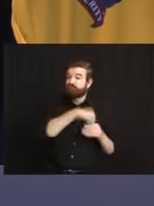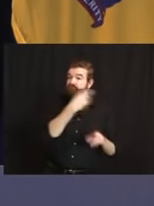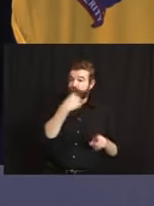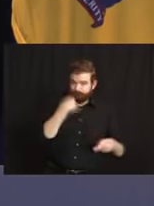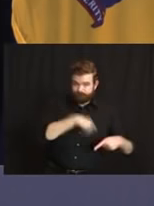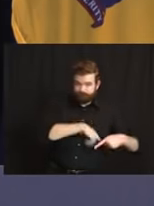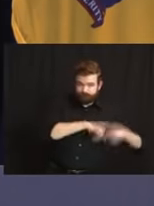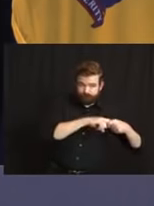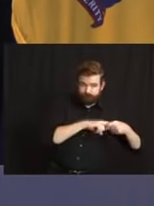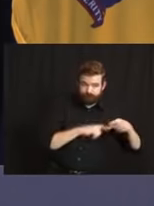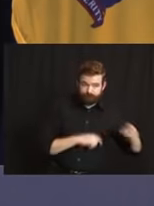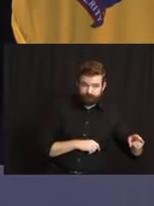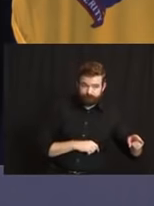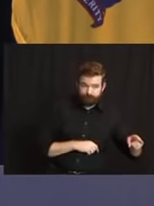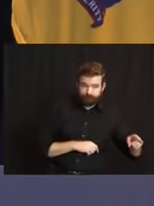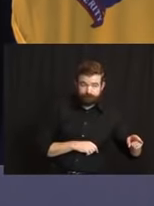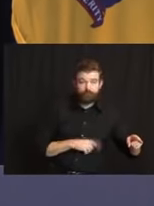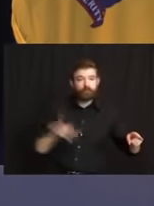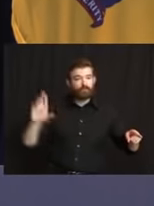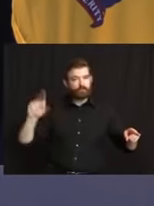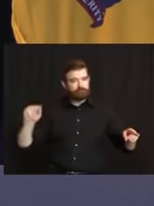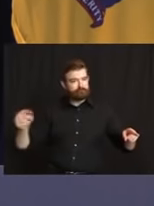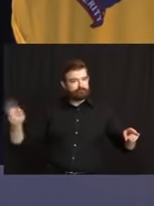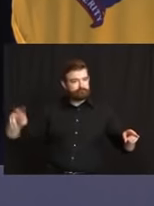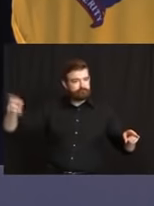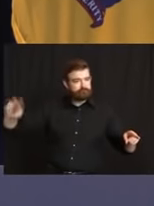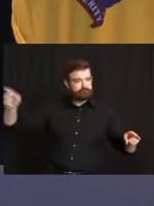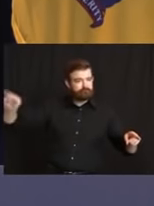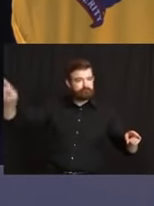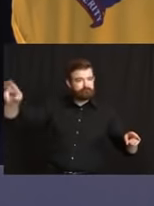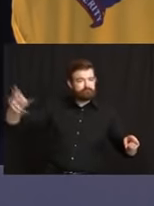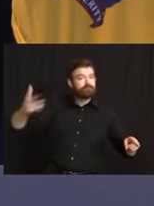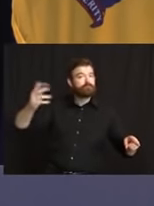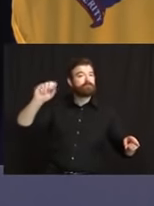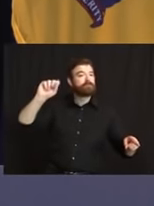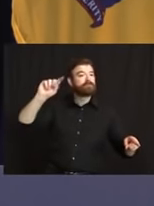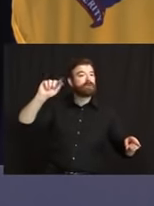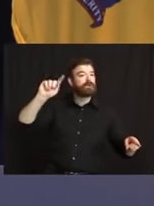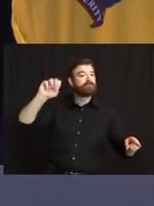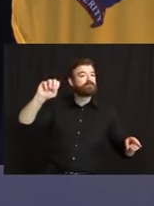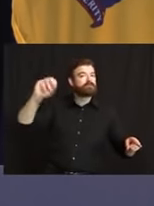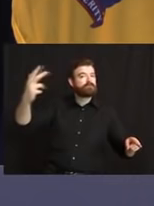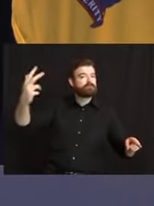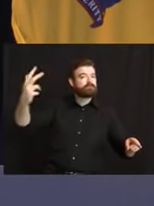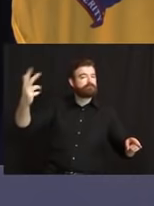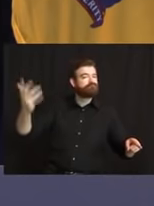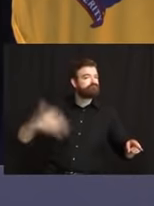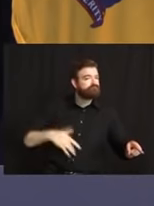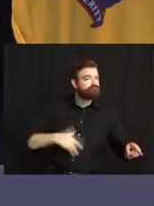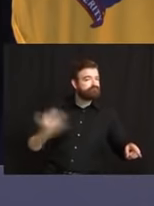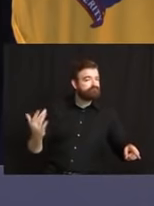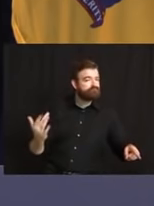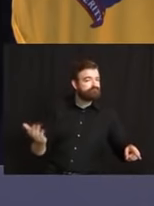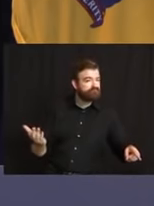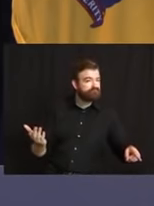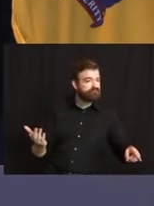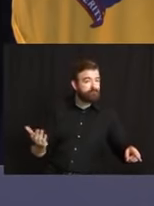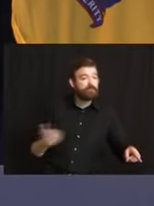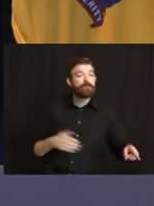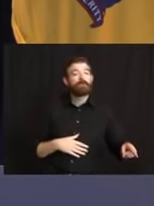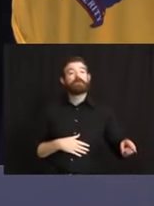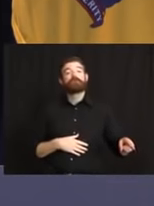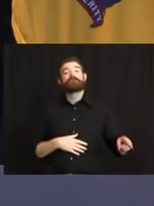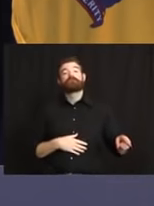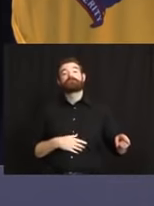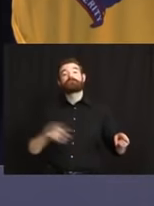previously said? And the news of no indoor dining brought an about face for Atlantic City's largest casino operator, with Borgata announcing it would